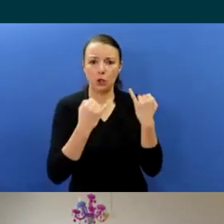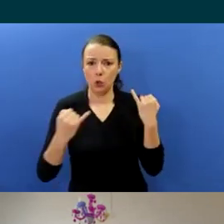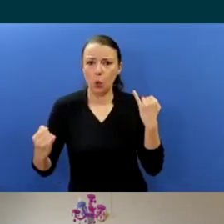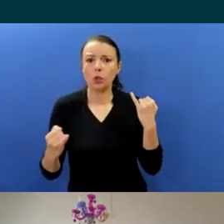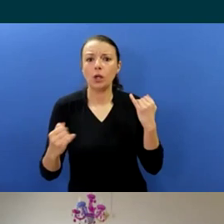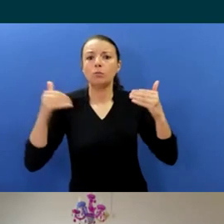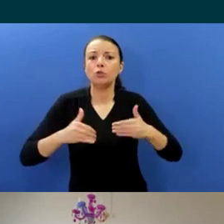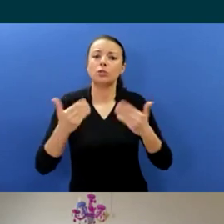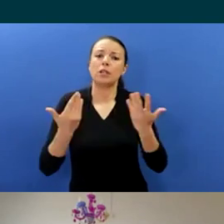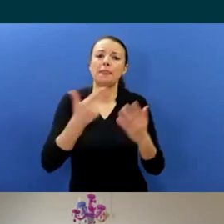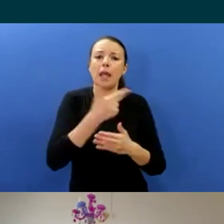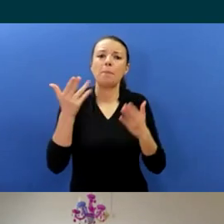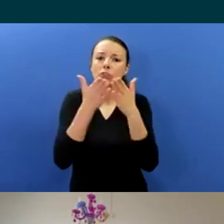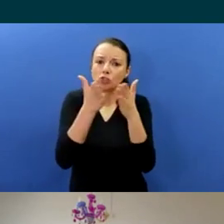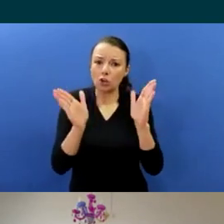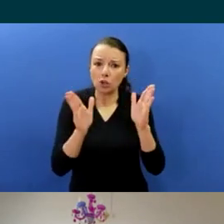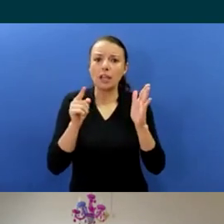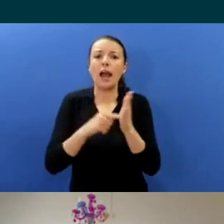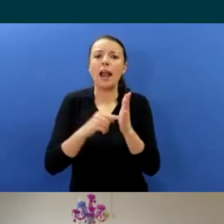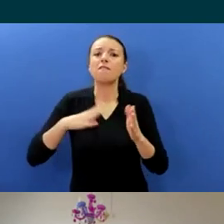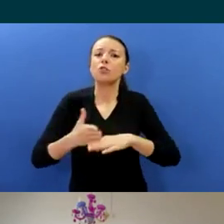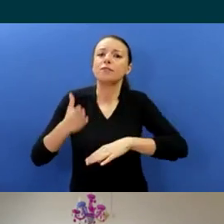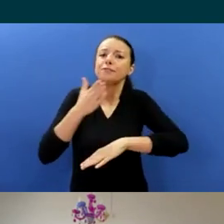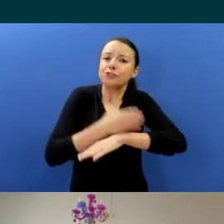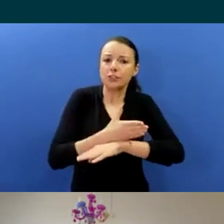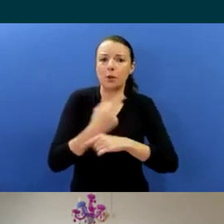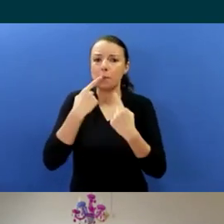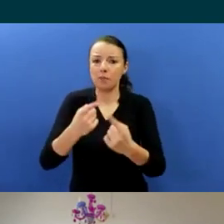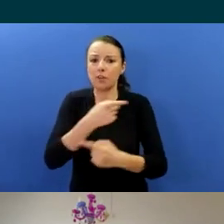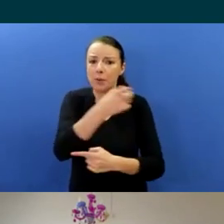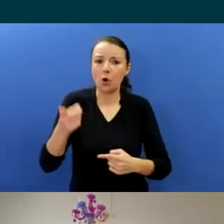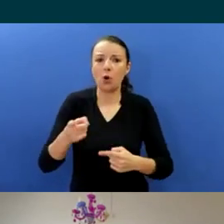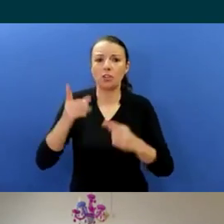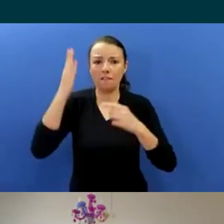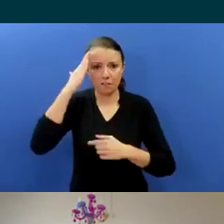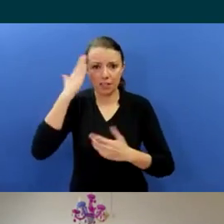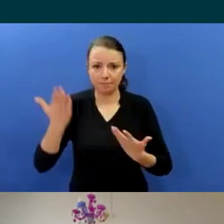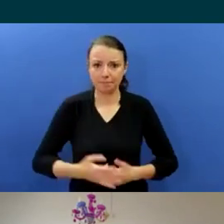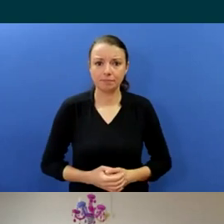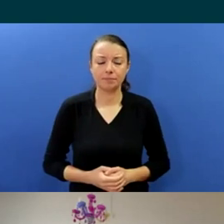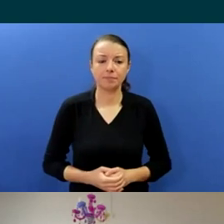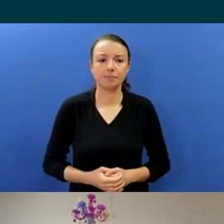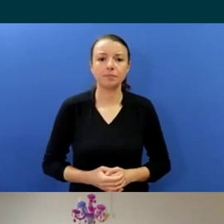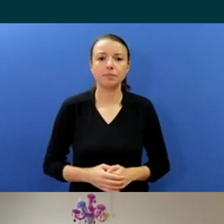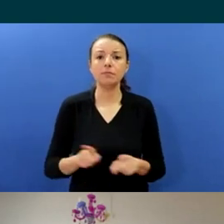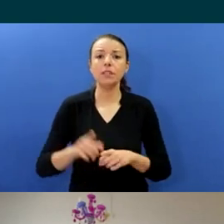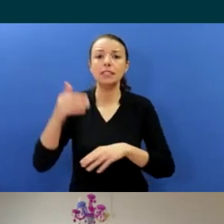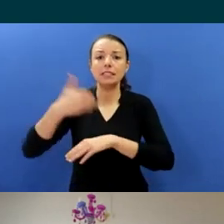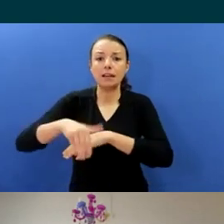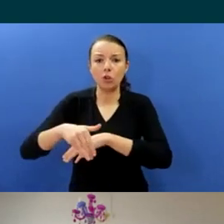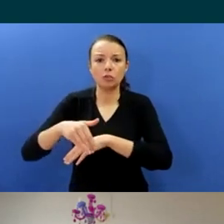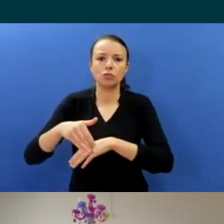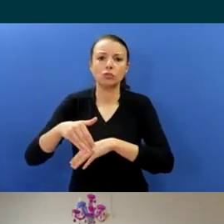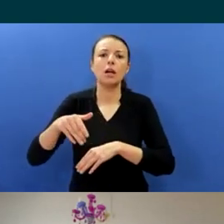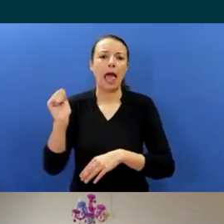Then the group will also choose external experts who will come to help citizens understand the topics they're